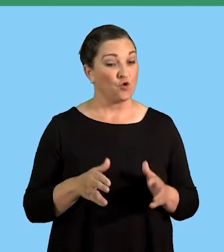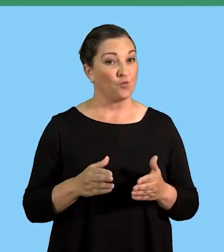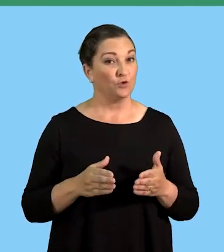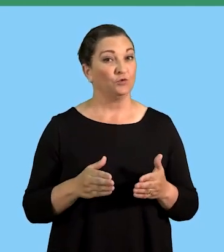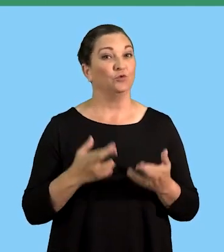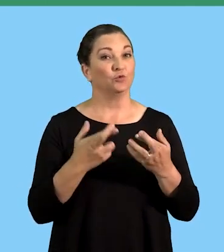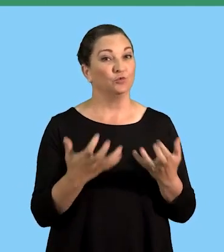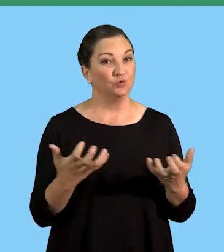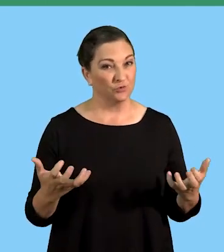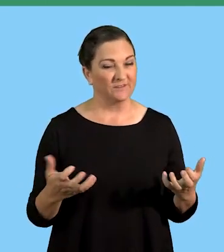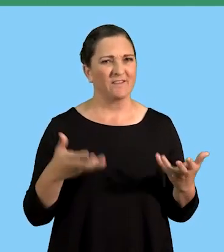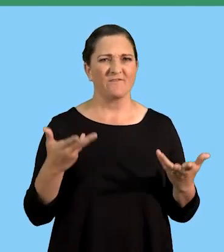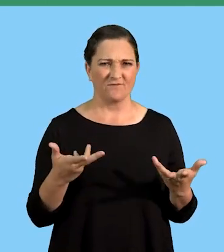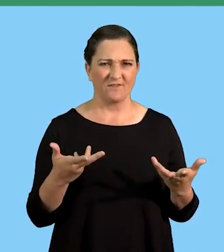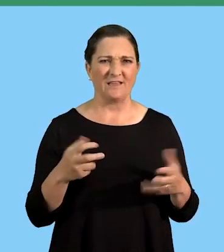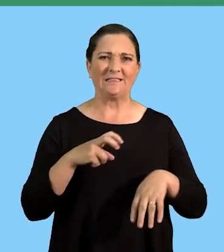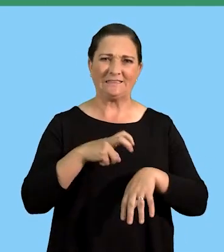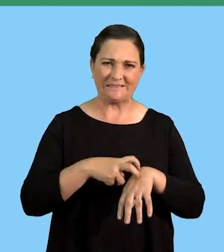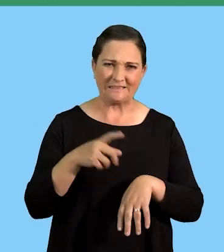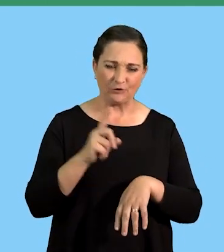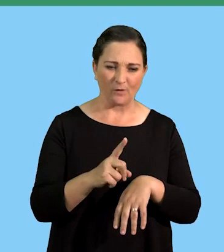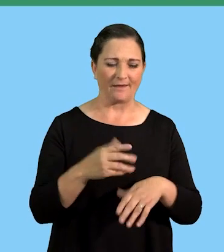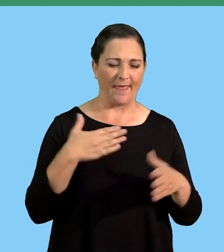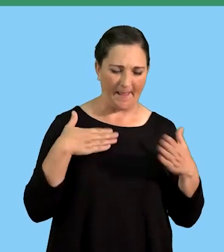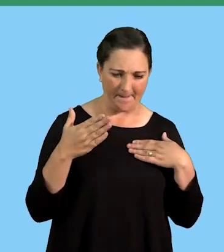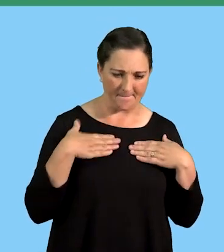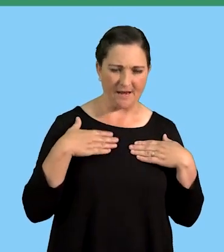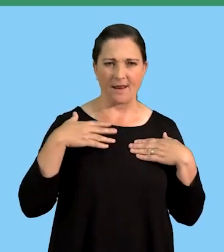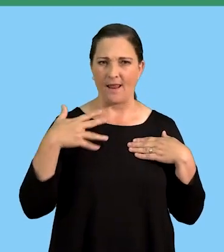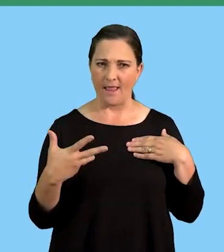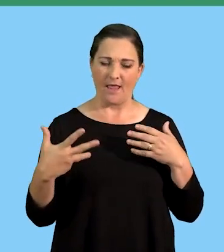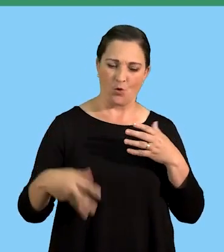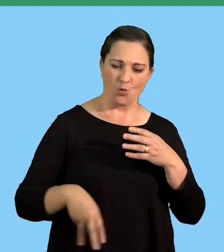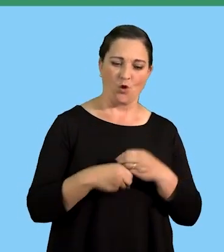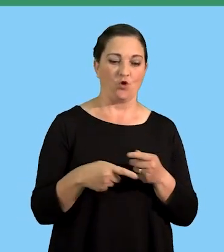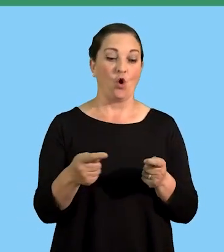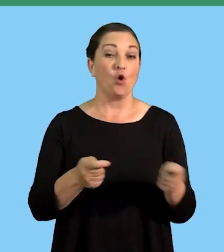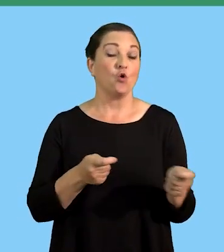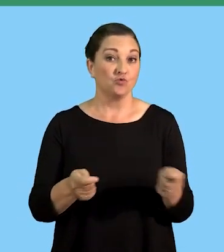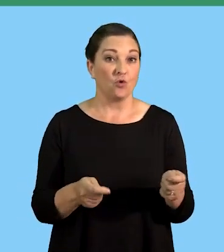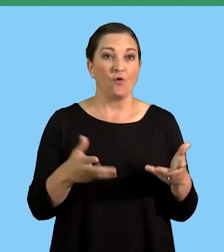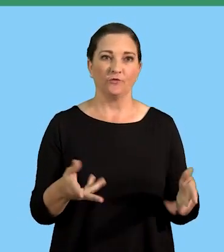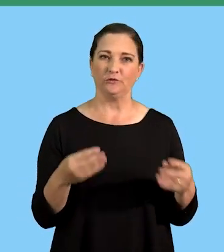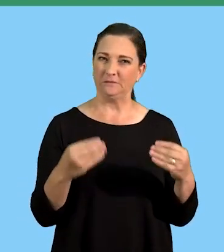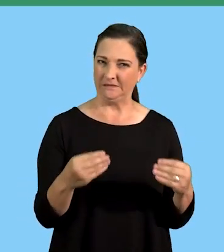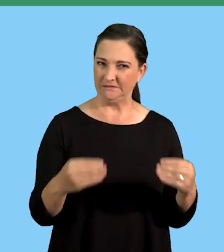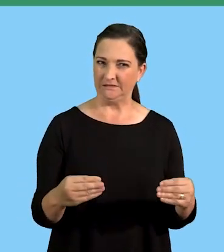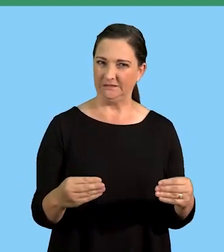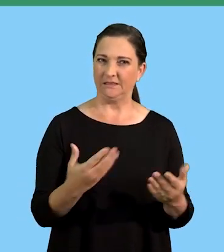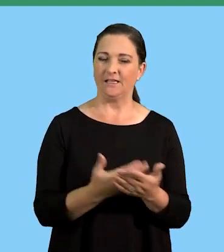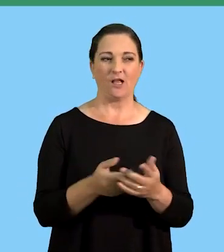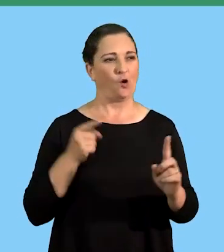for administering as well as controlling the workforce of a business to achieve